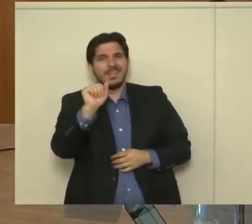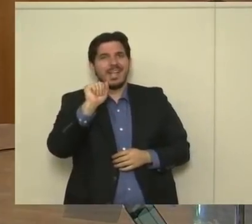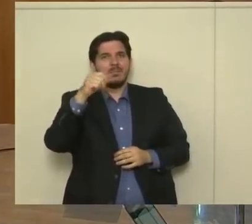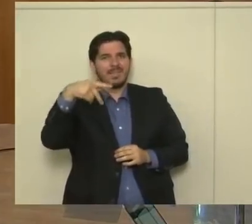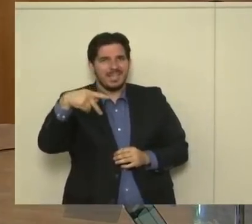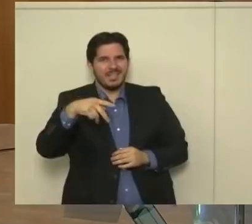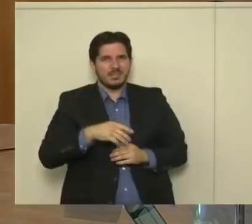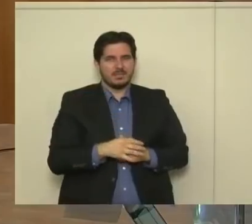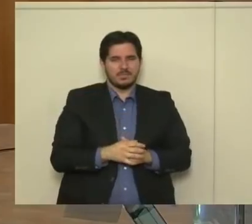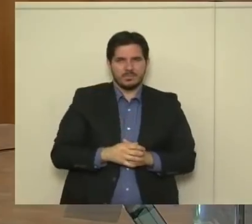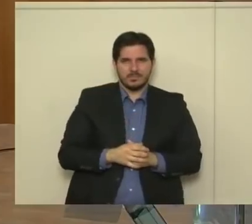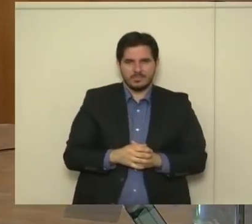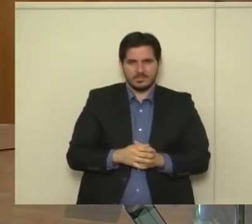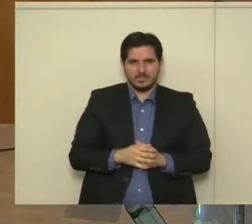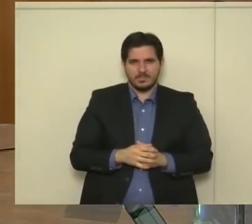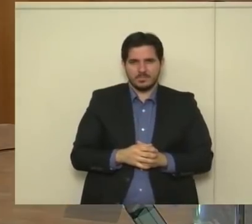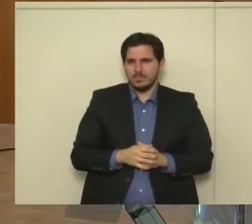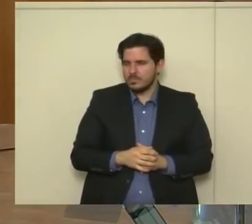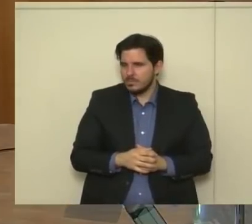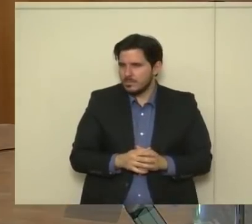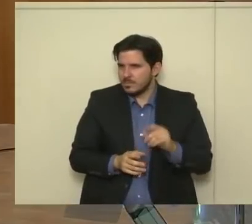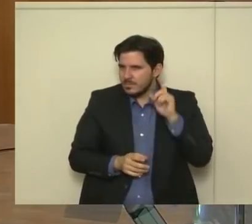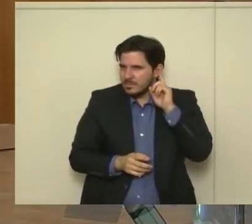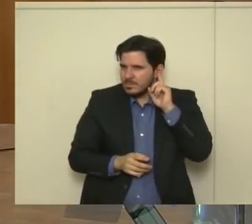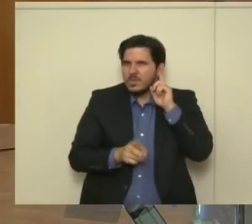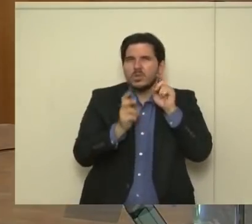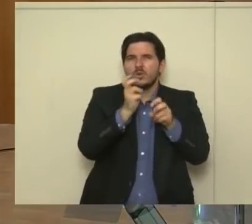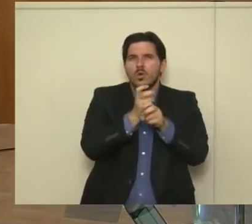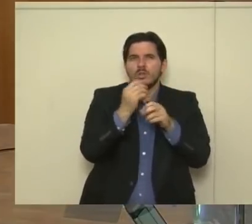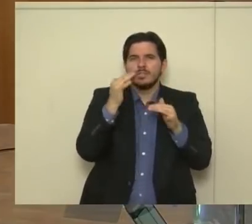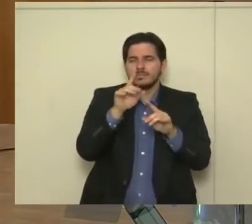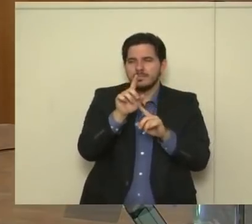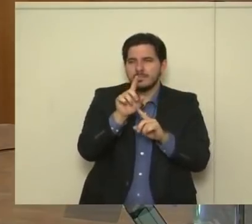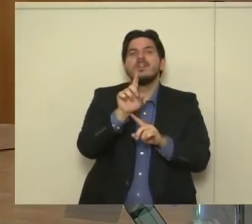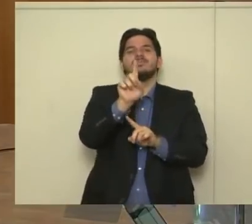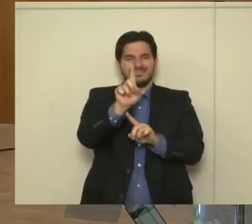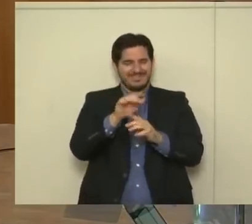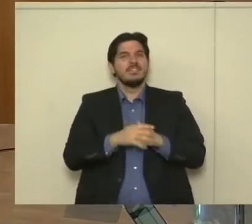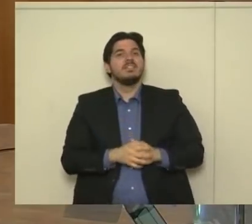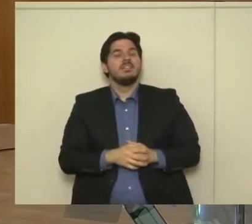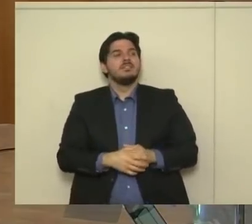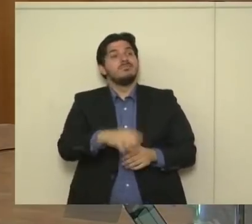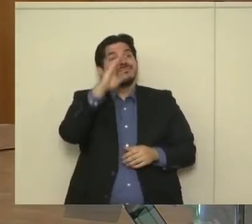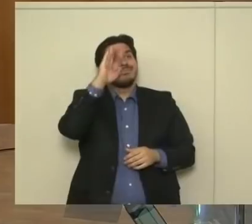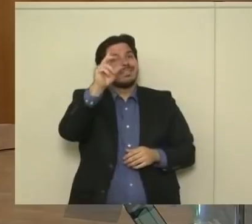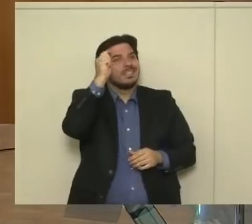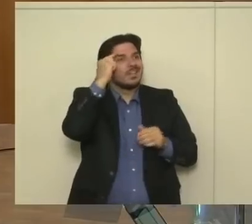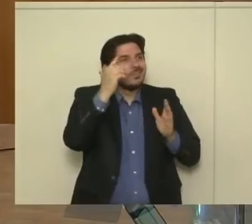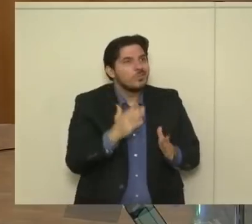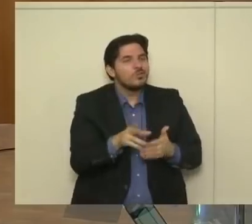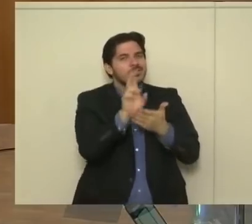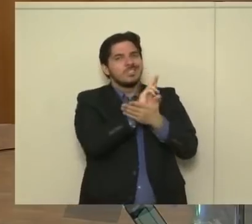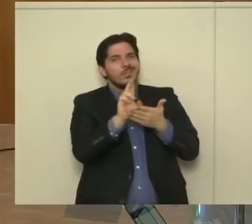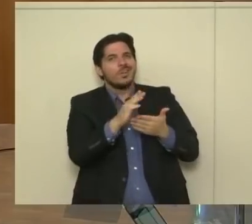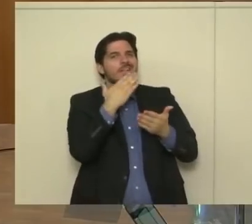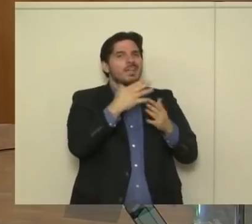our success to science, common sense. Hi, Governor, secretaries. Thanks for taking my